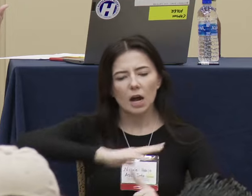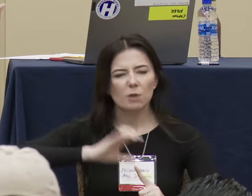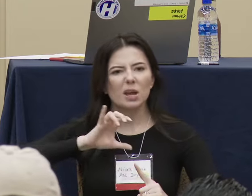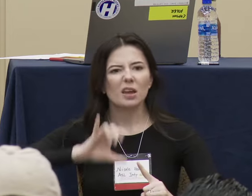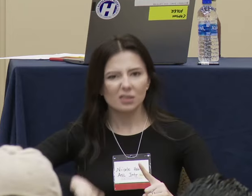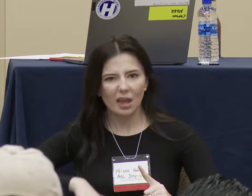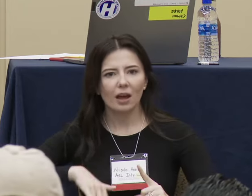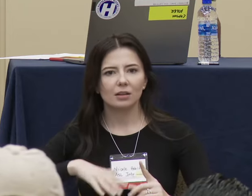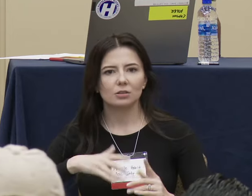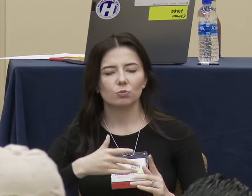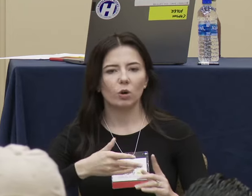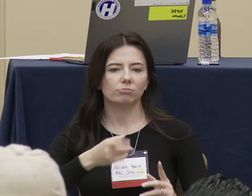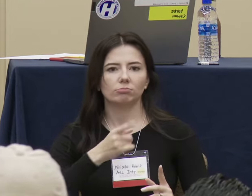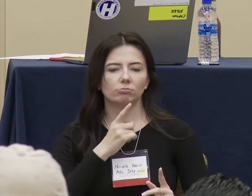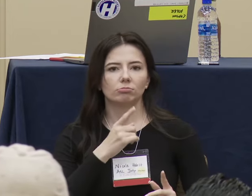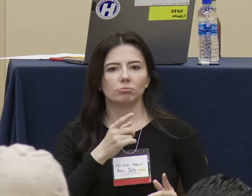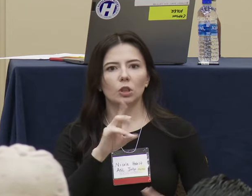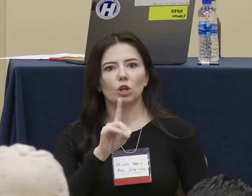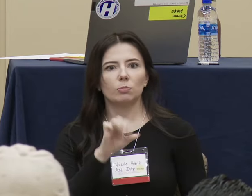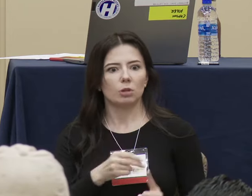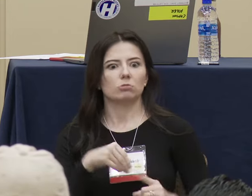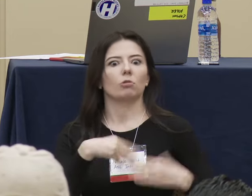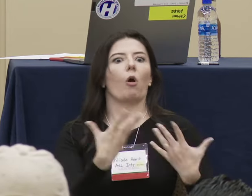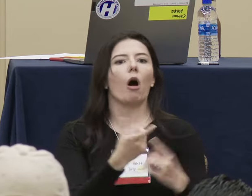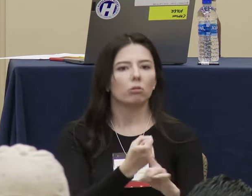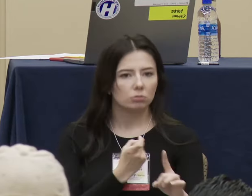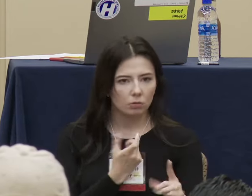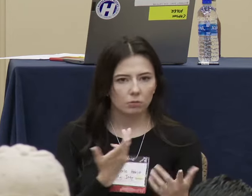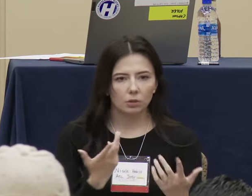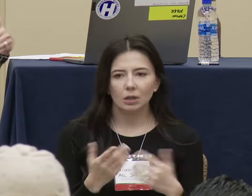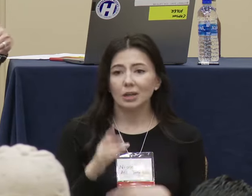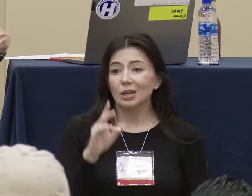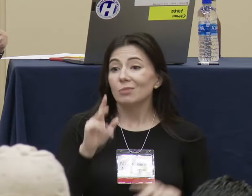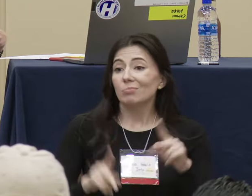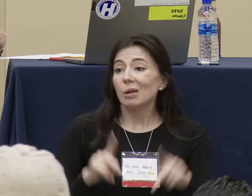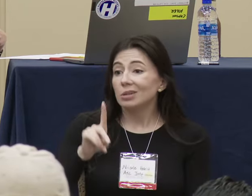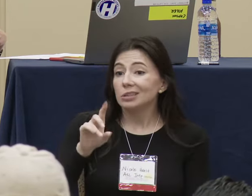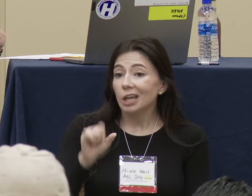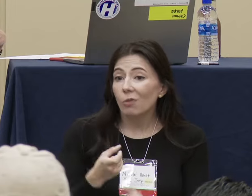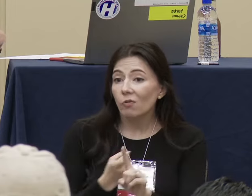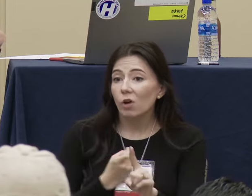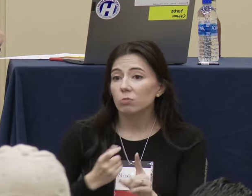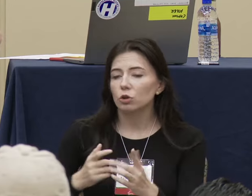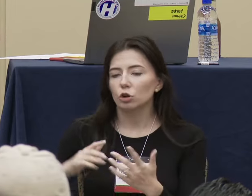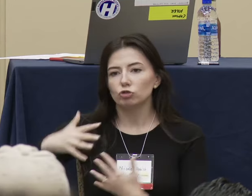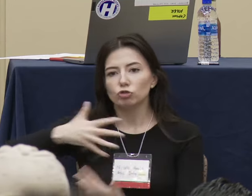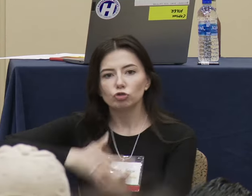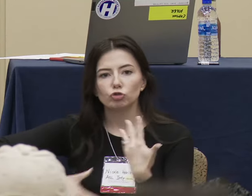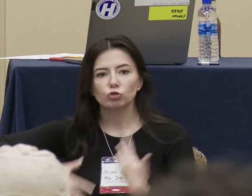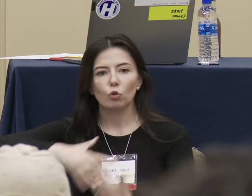on. And so people are disabled by social circumstances.